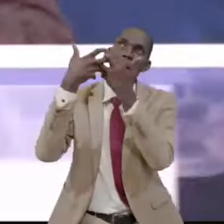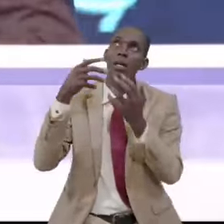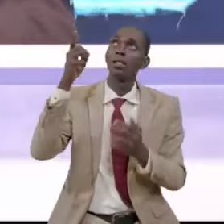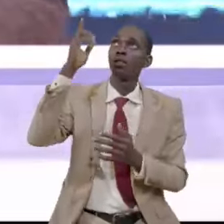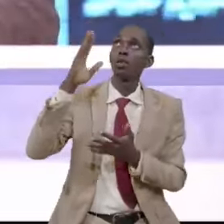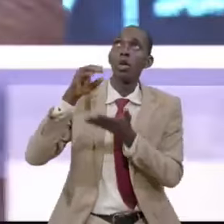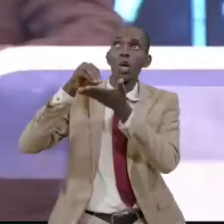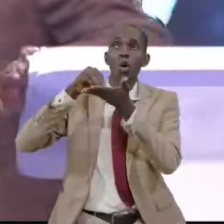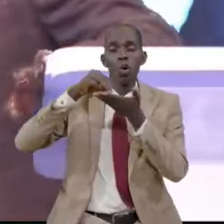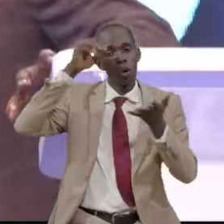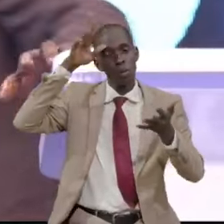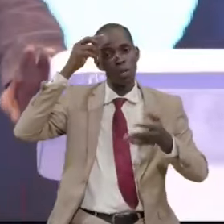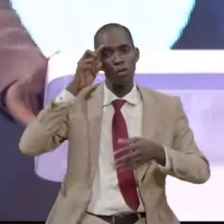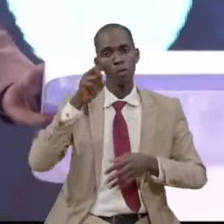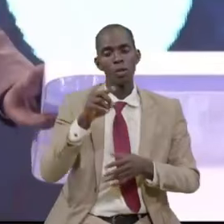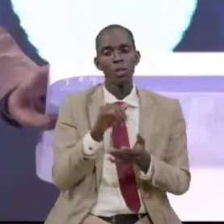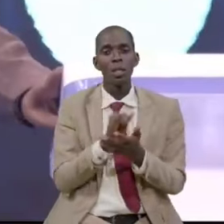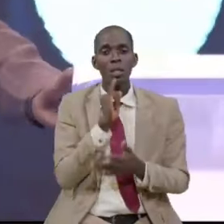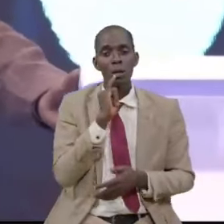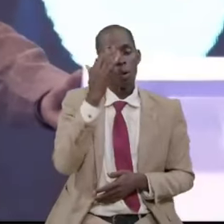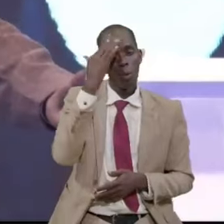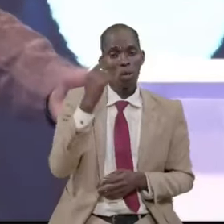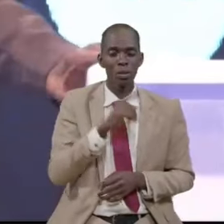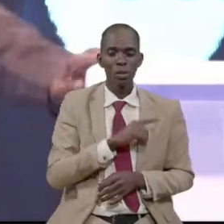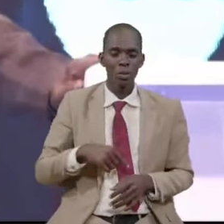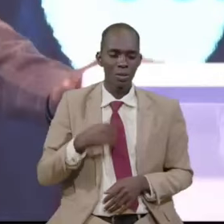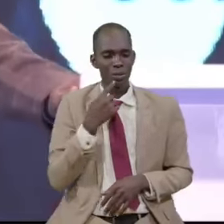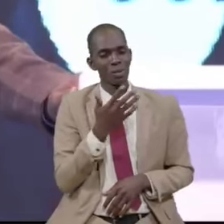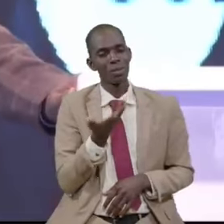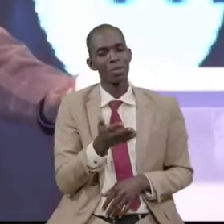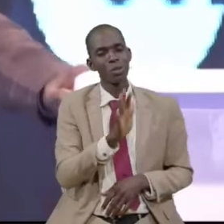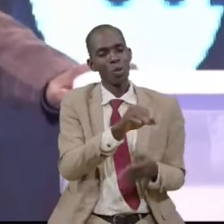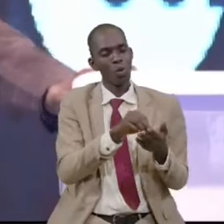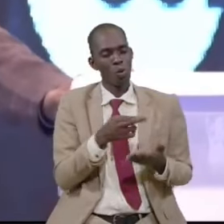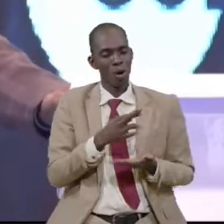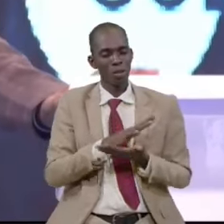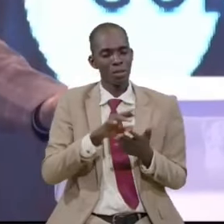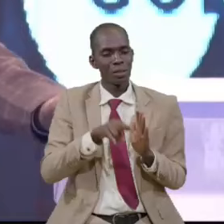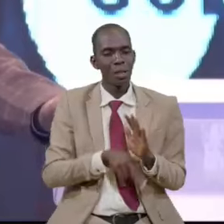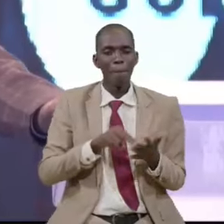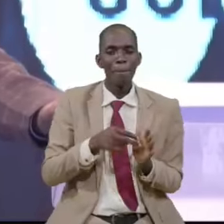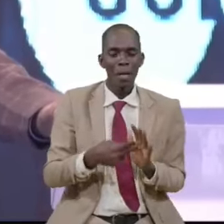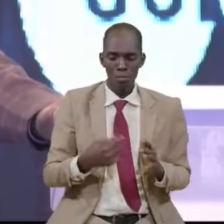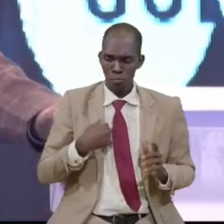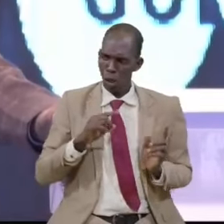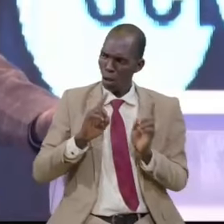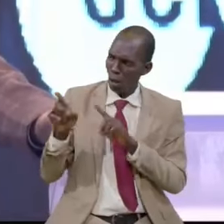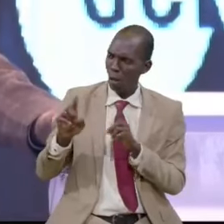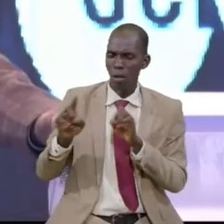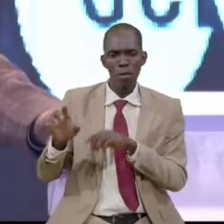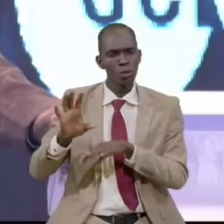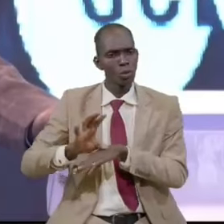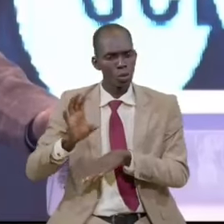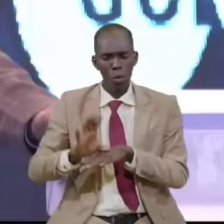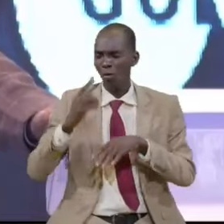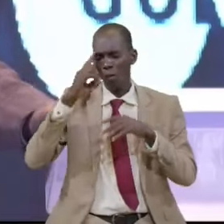that righteousness you are carrying about, I go to church. I was going to church in a number of years. Many, many years I wasn't born again.